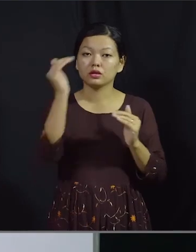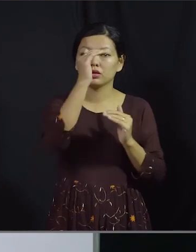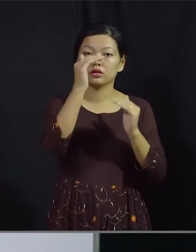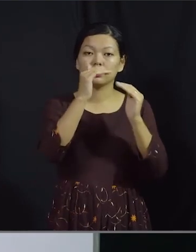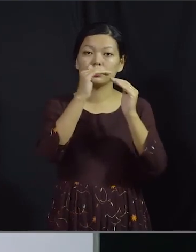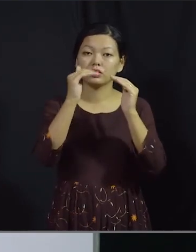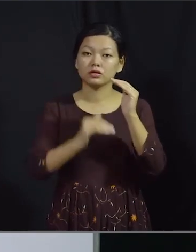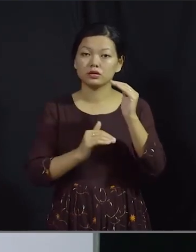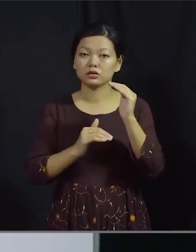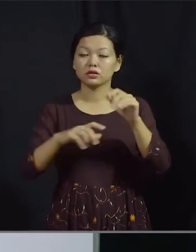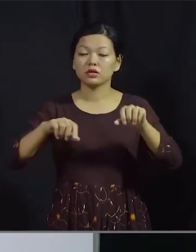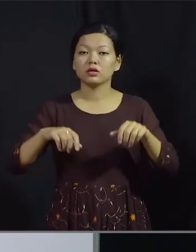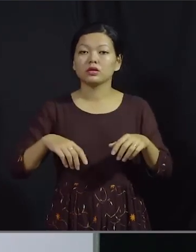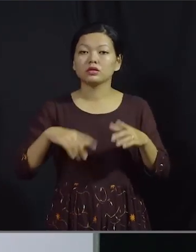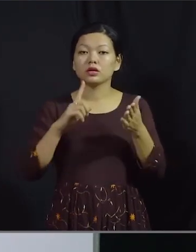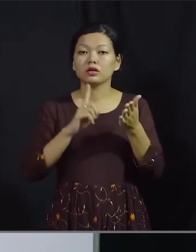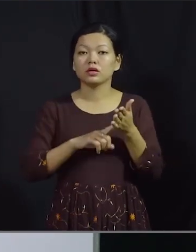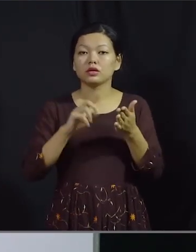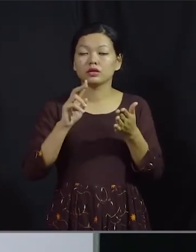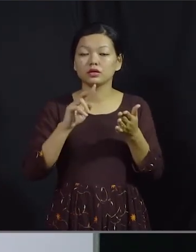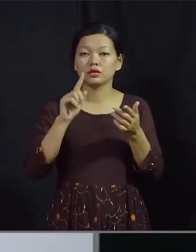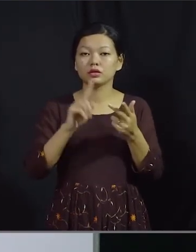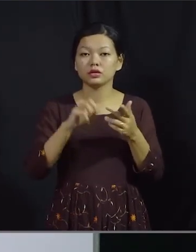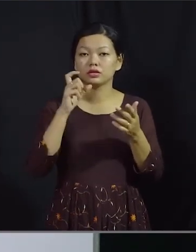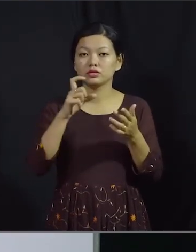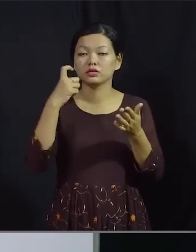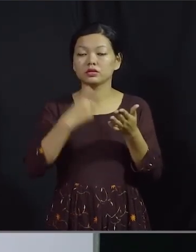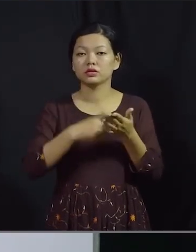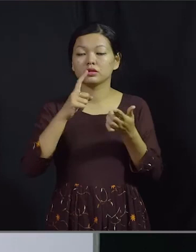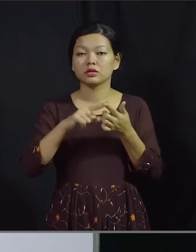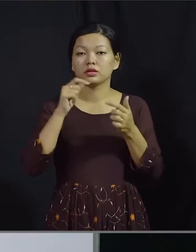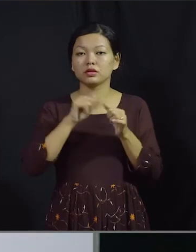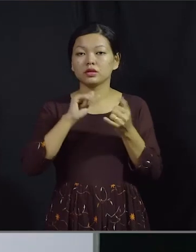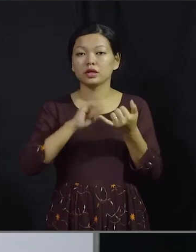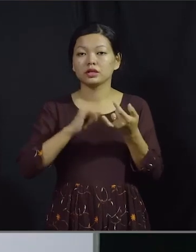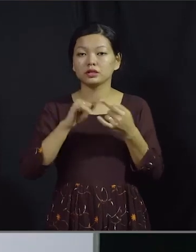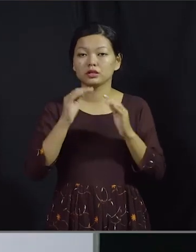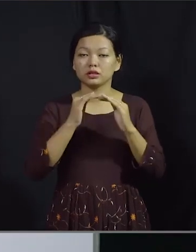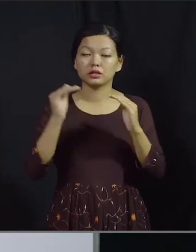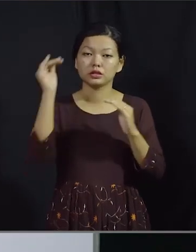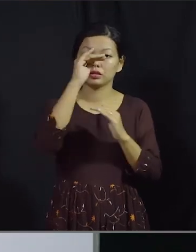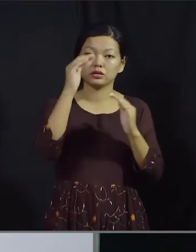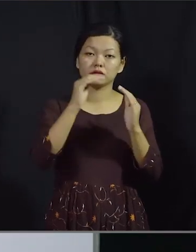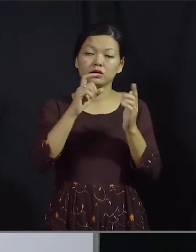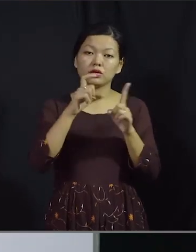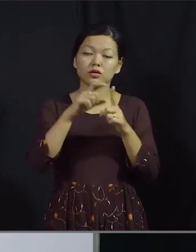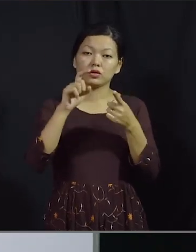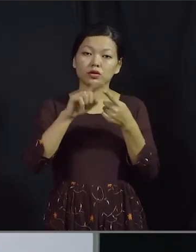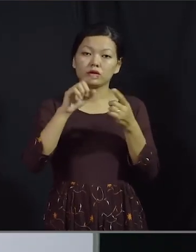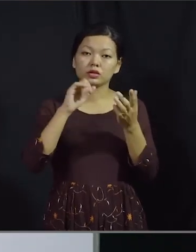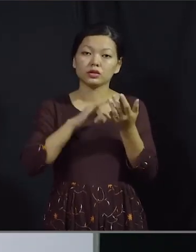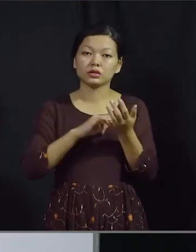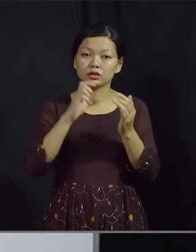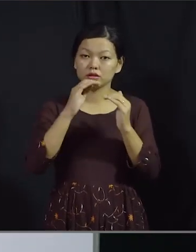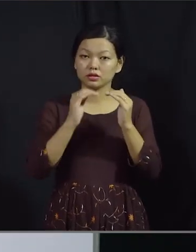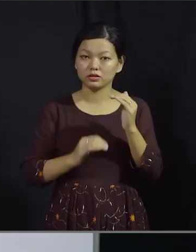liabilities. And you will have to also understand the cushions, the particulars, and which side this particular